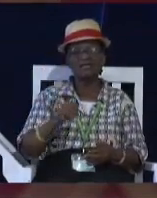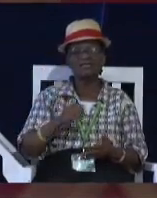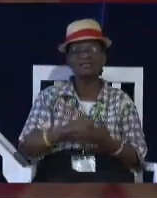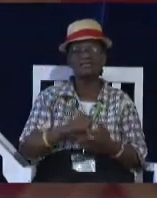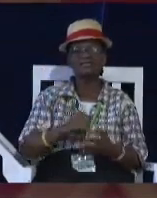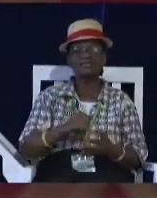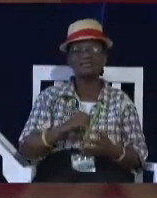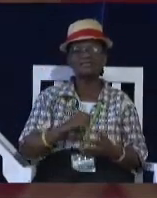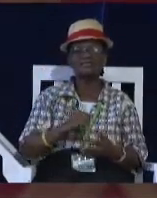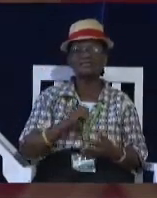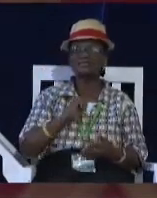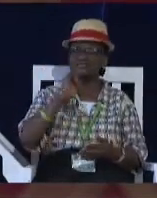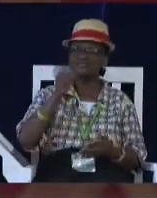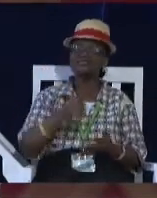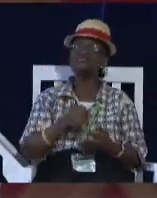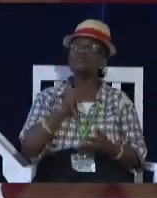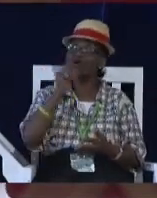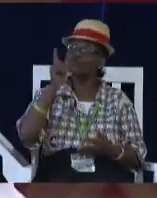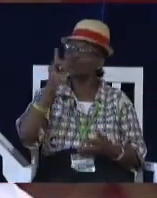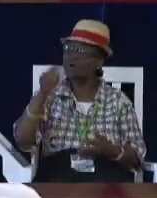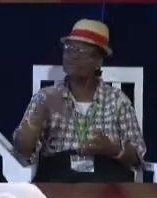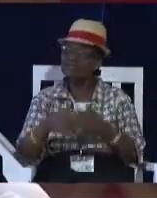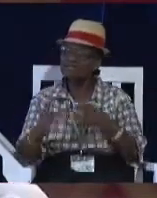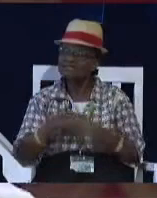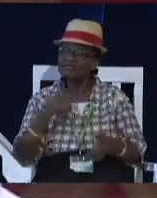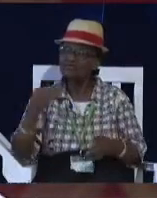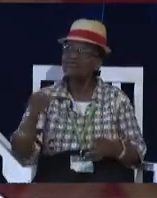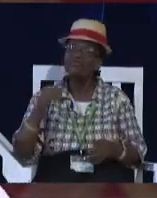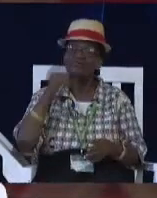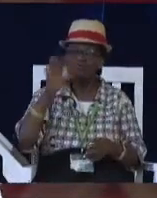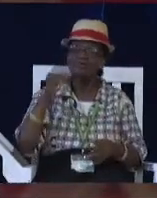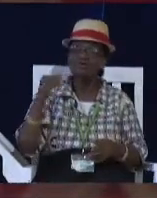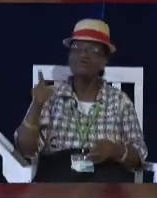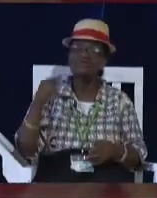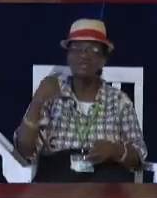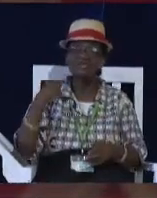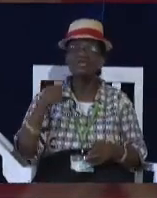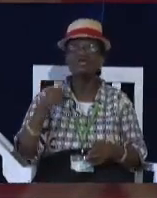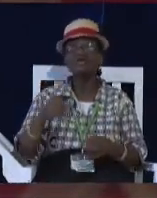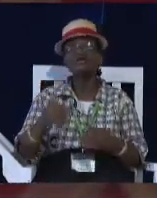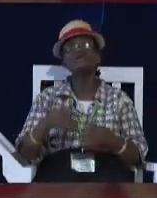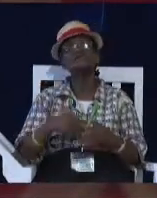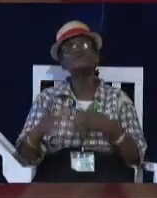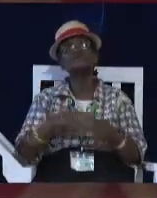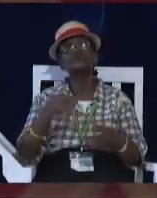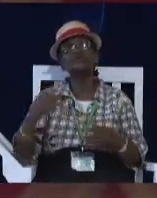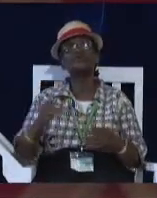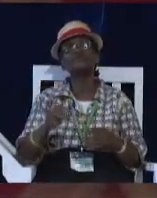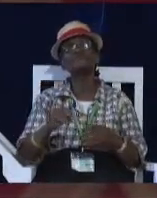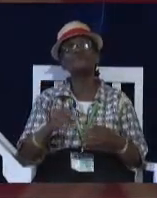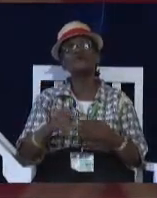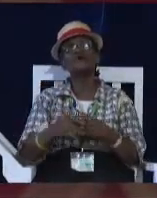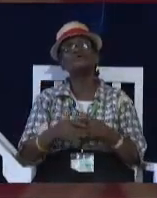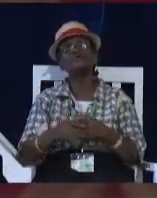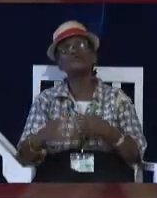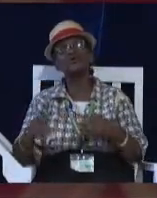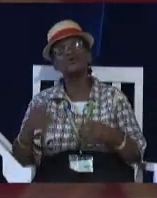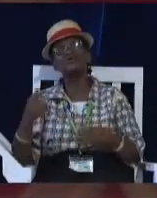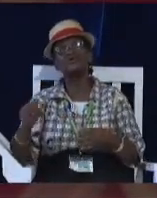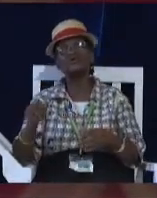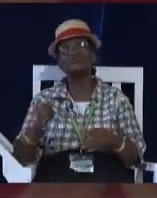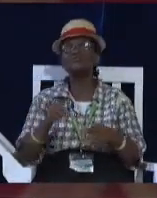It's not one case of the woman with the issue of blood. He said, the people were struggling to touch him, the